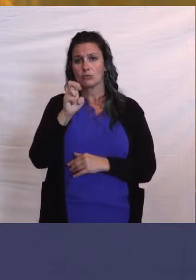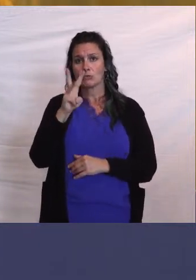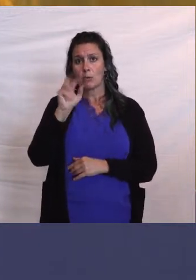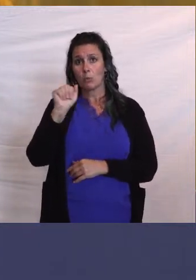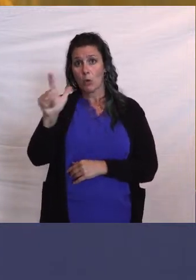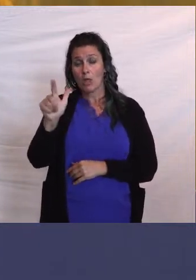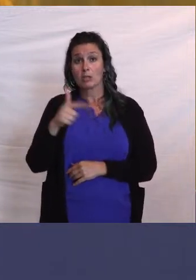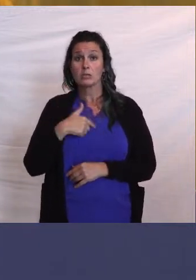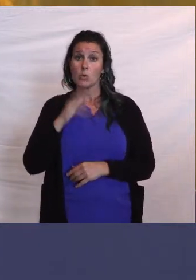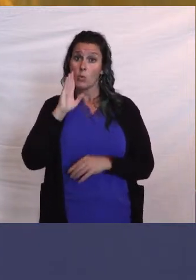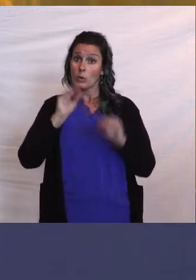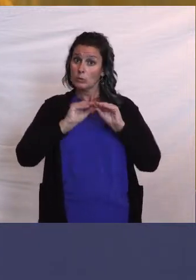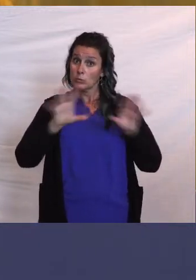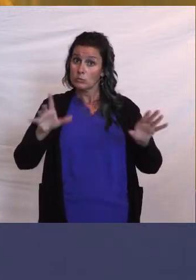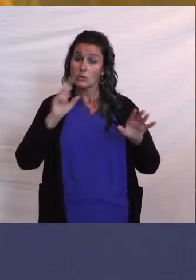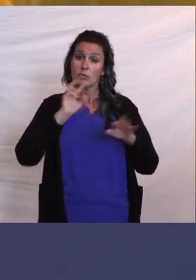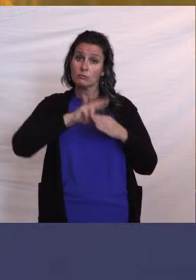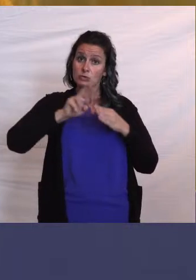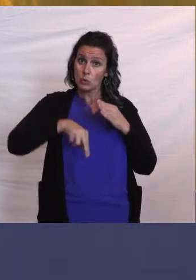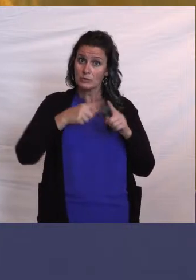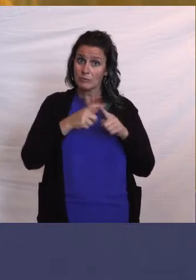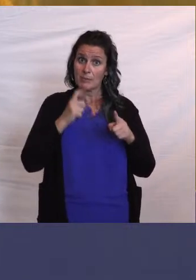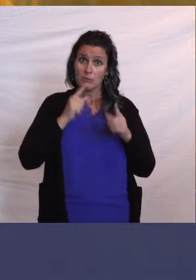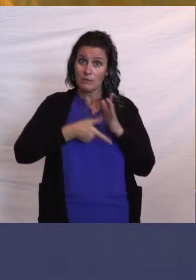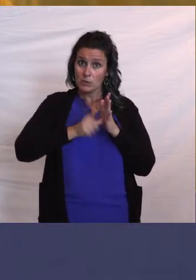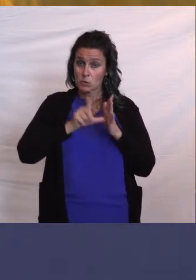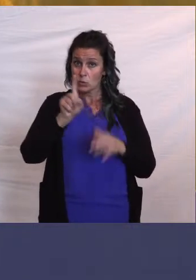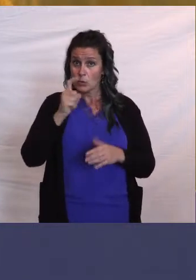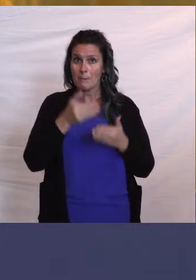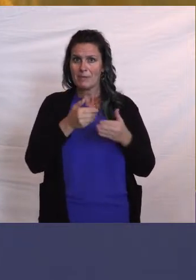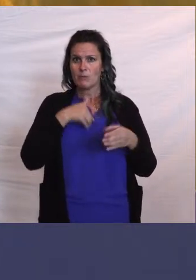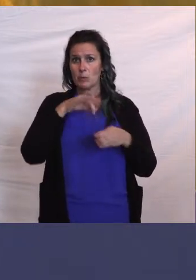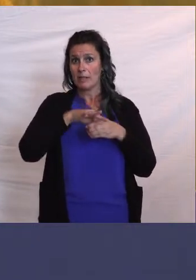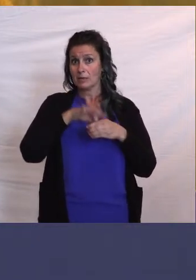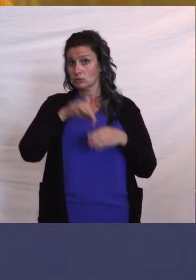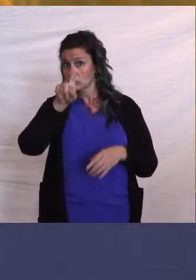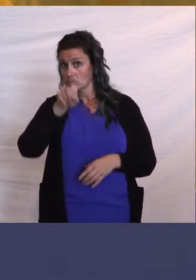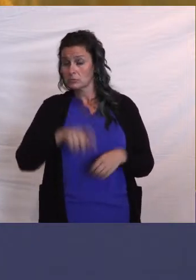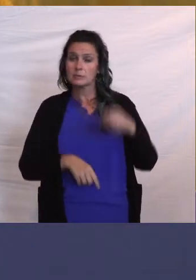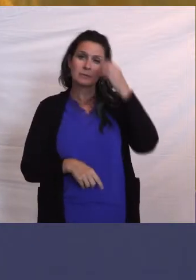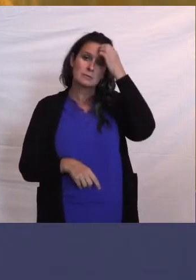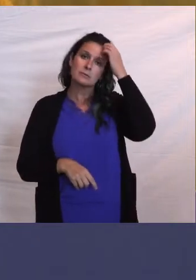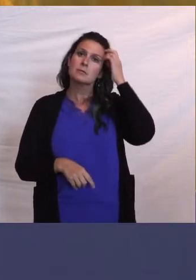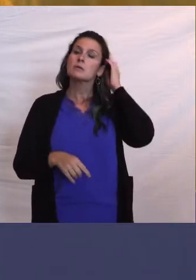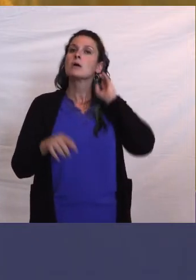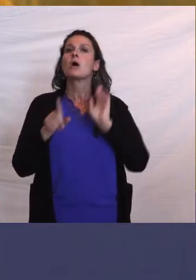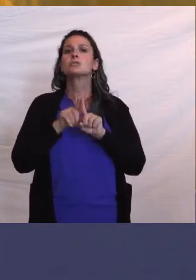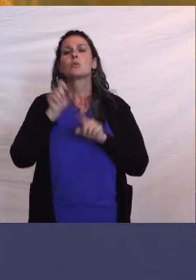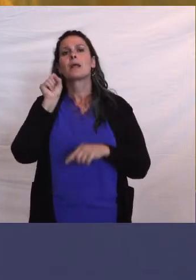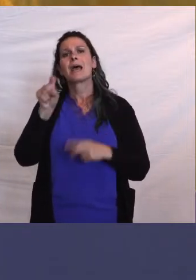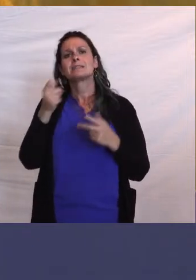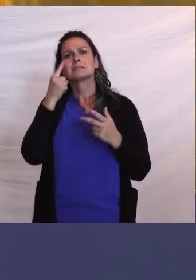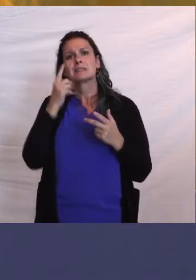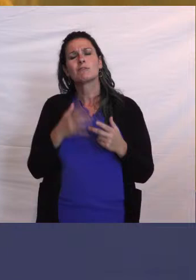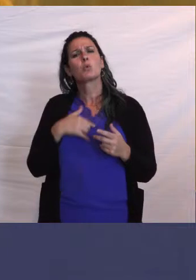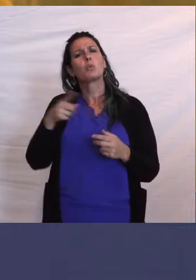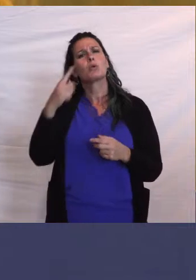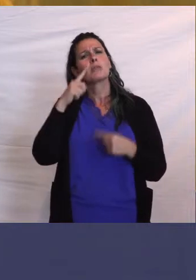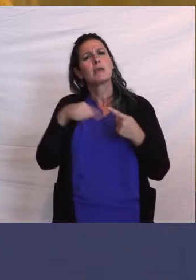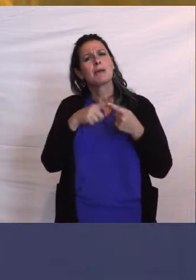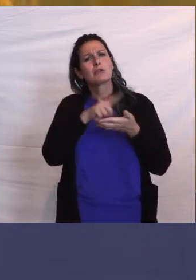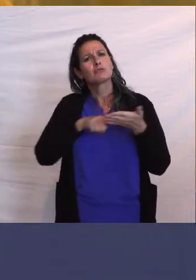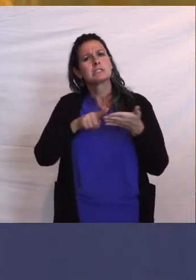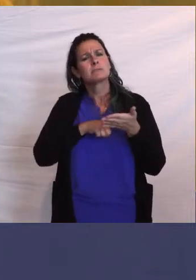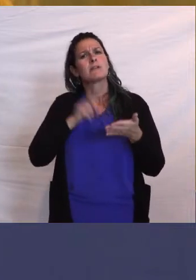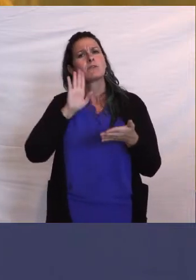will you commit to releasing the results of that review before Election Day? I'd also like to ask you what you think about the criticism of